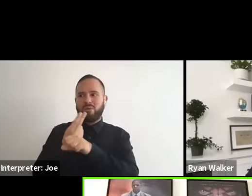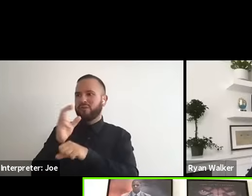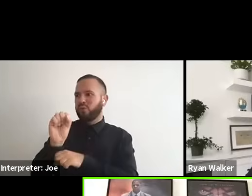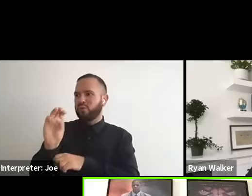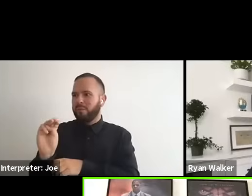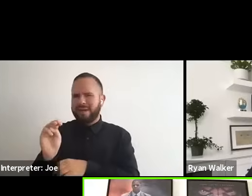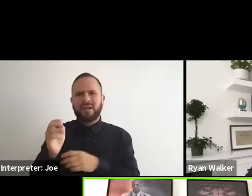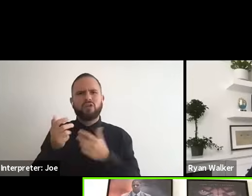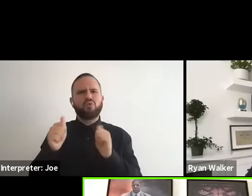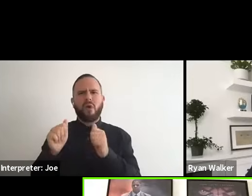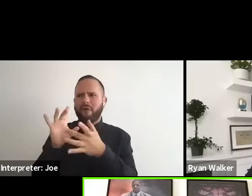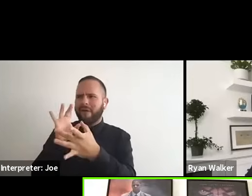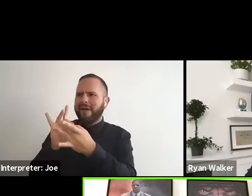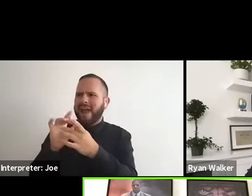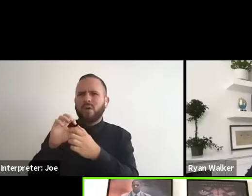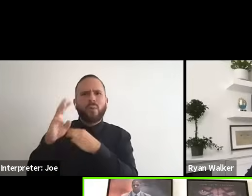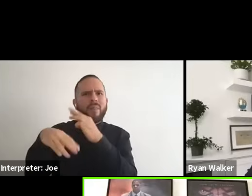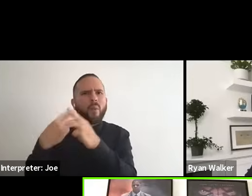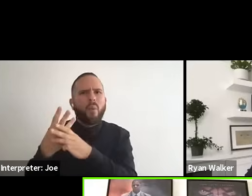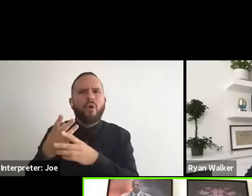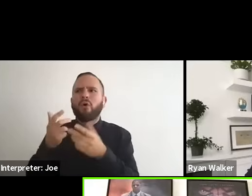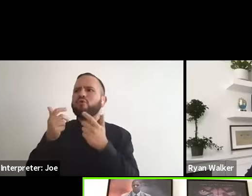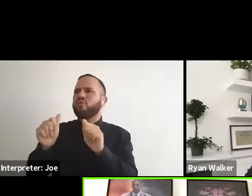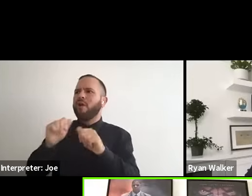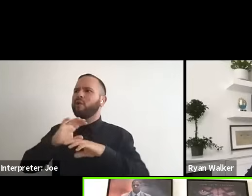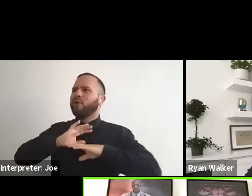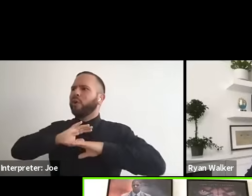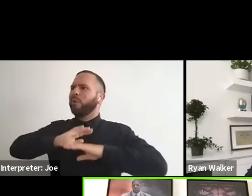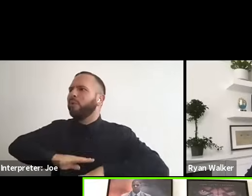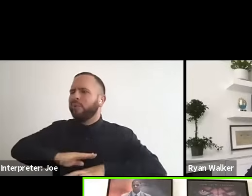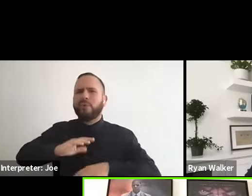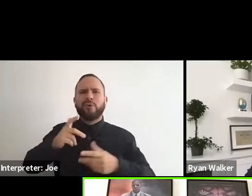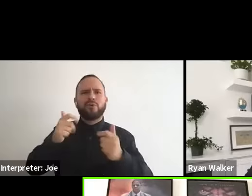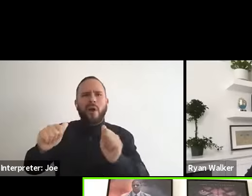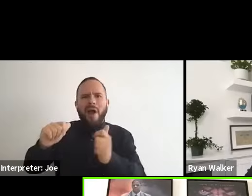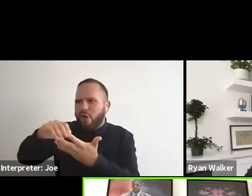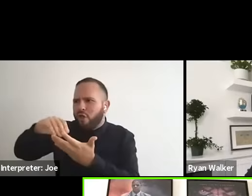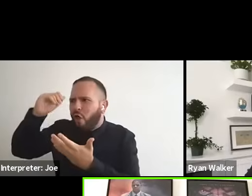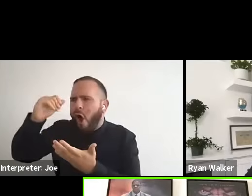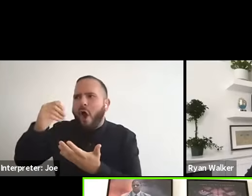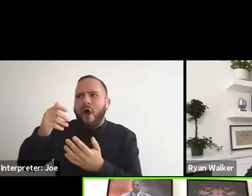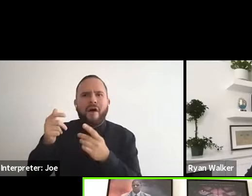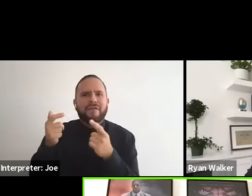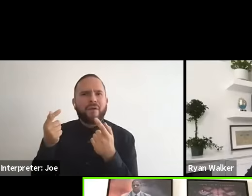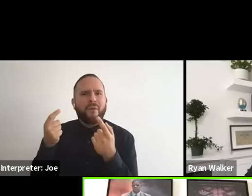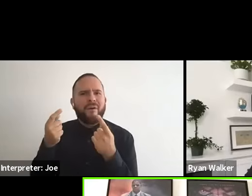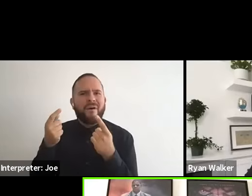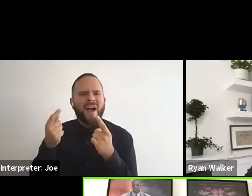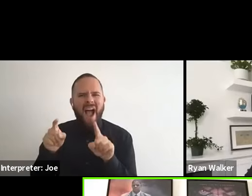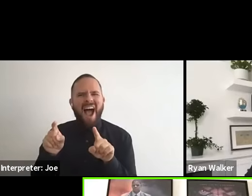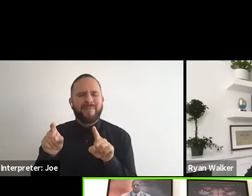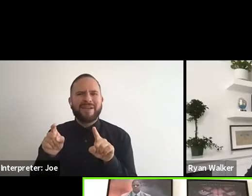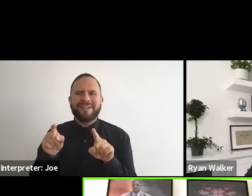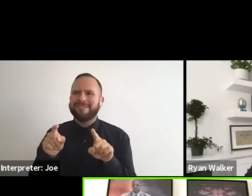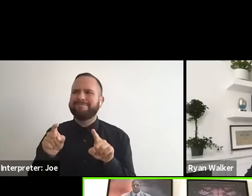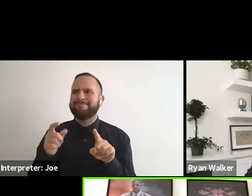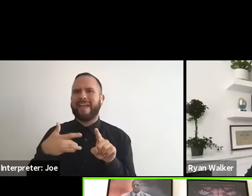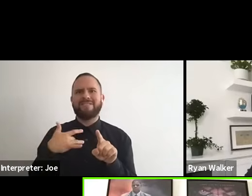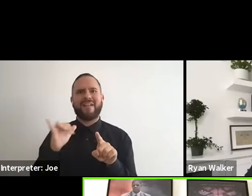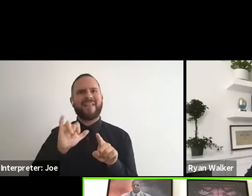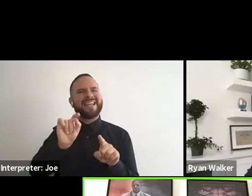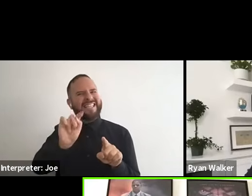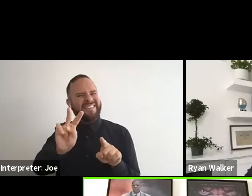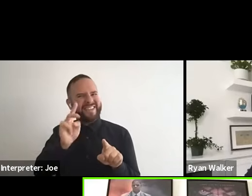world thing, their information, their knowledge. So at the end of the day, it became almost like another form of television for so many people.